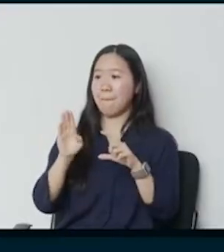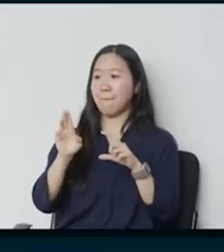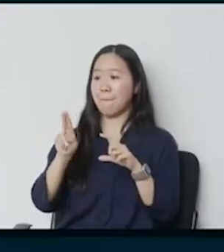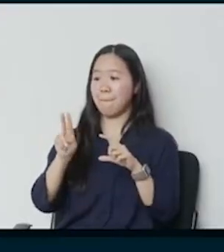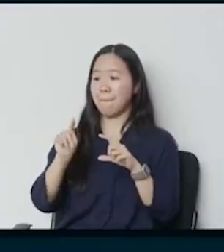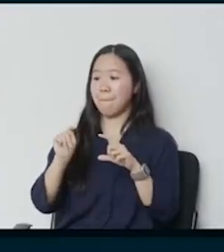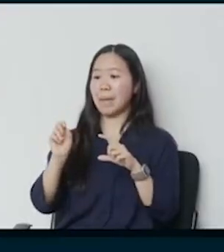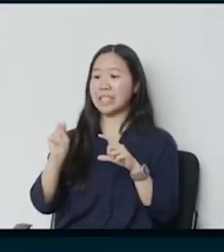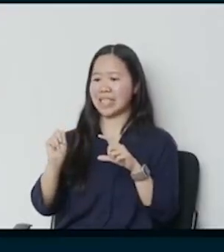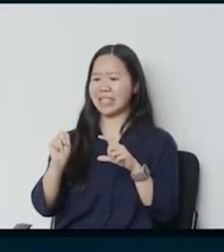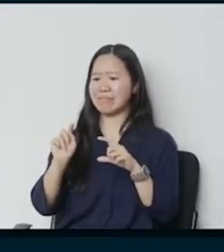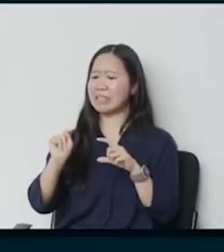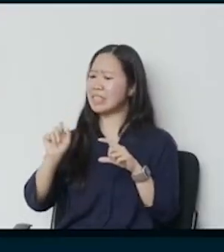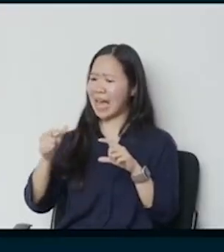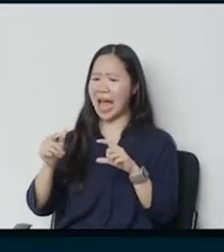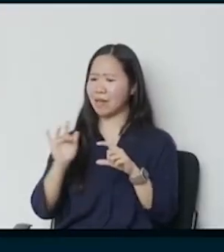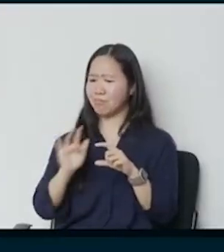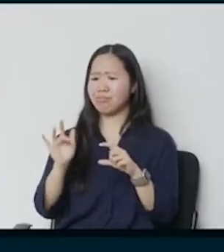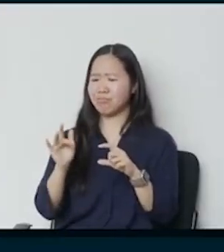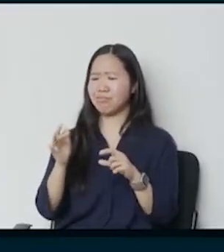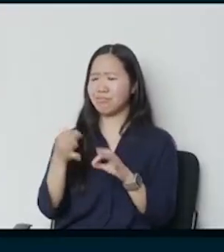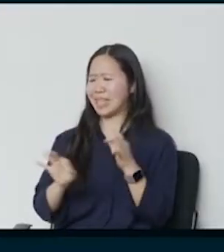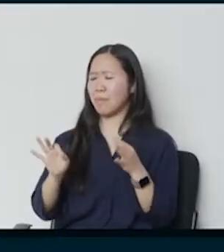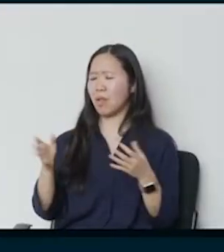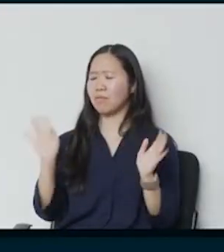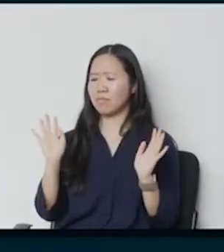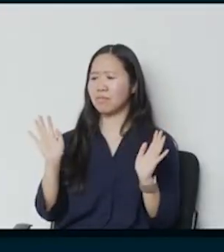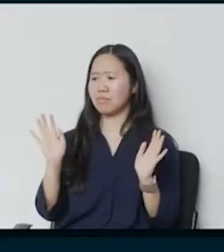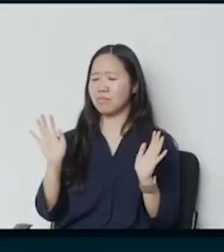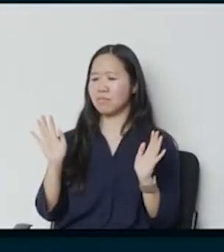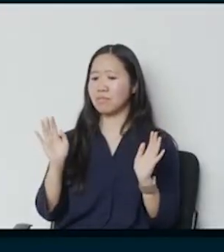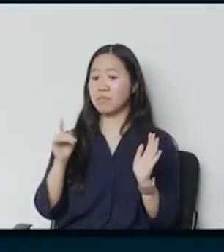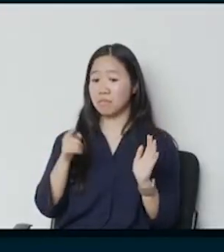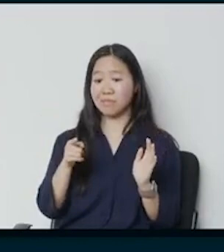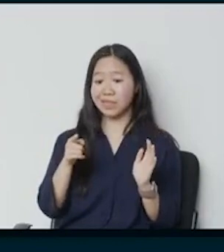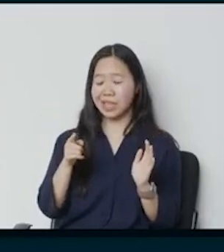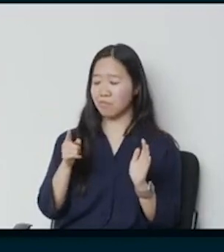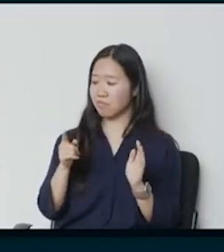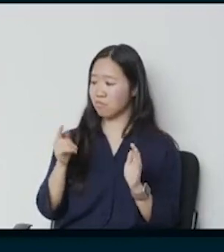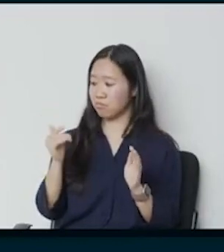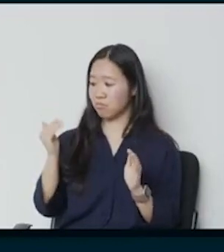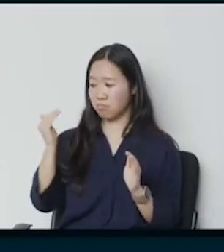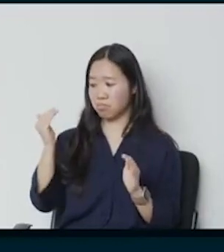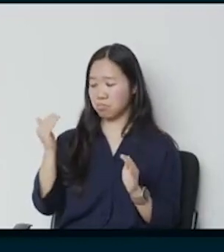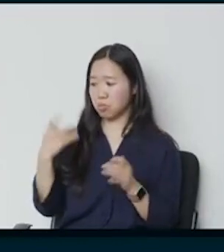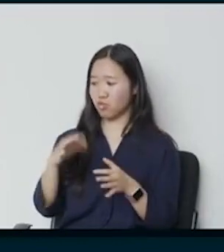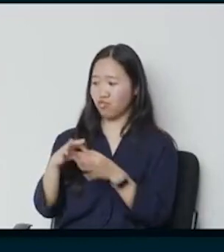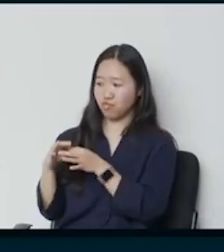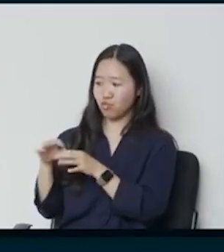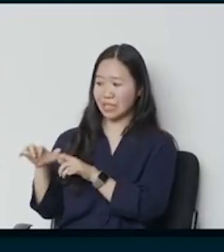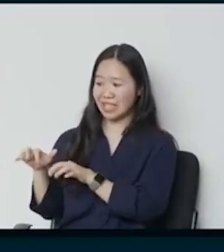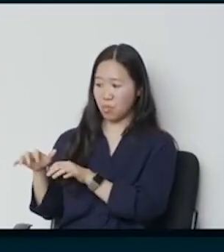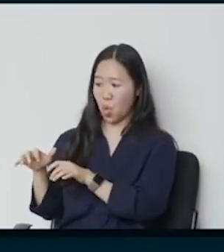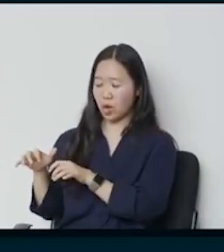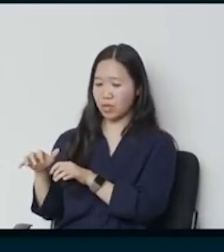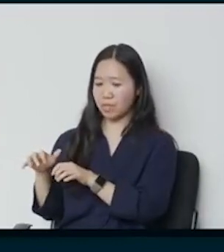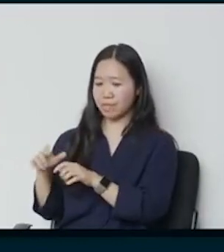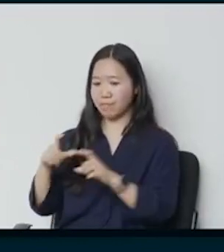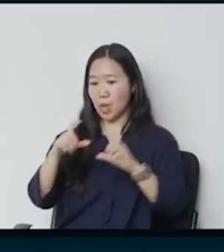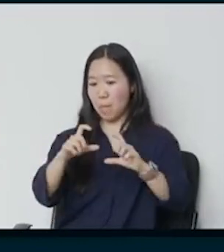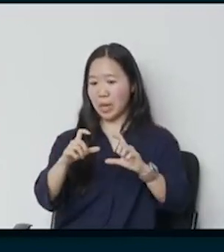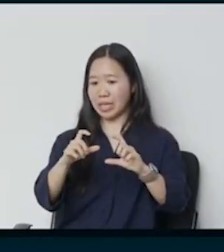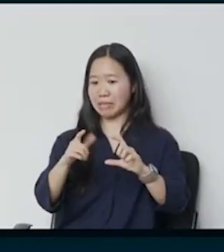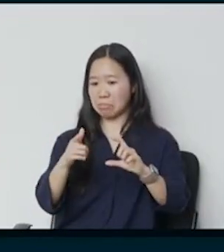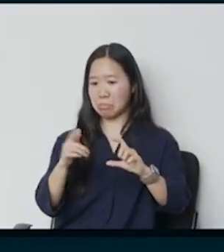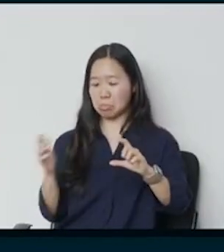order. And when it actually naturally listens for keyboard events and fires click events. And then the button provides the semantics to the